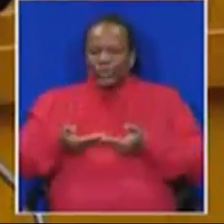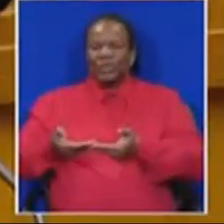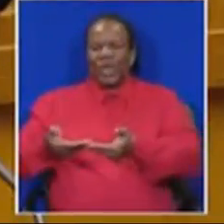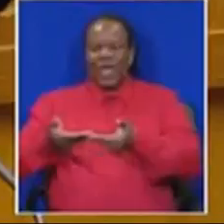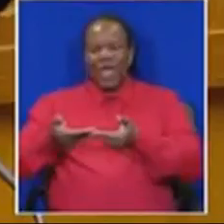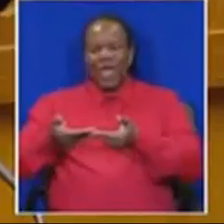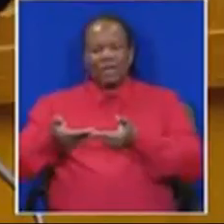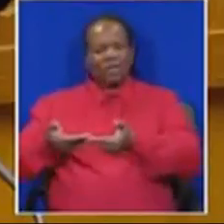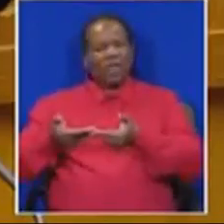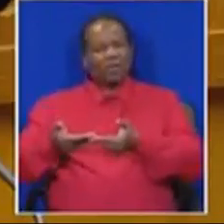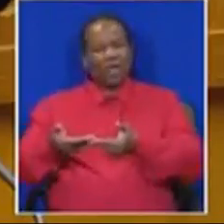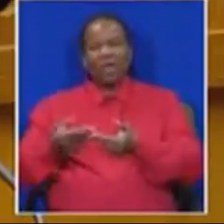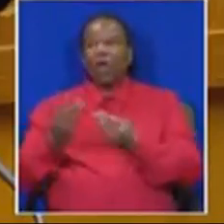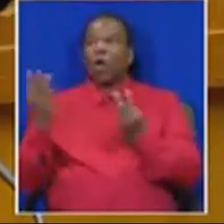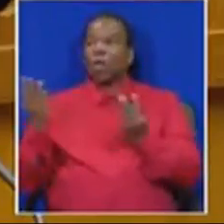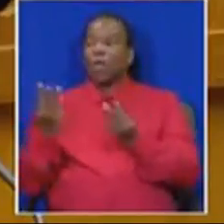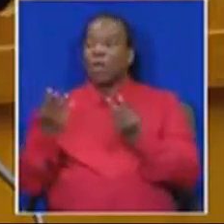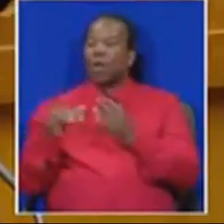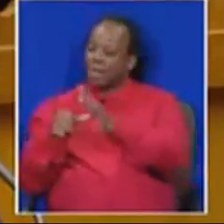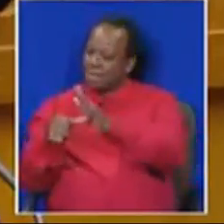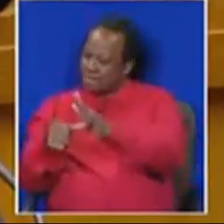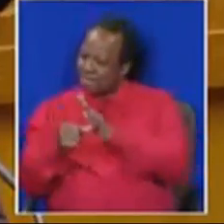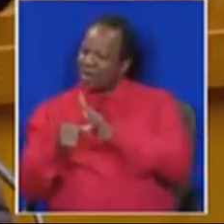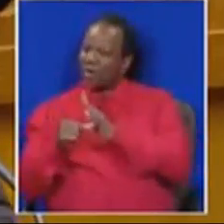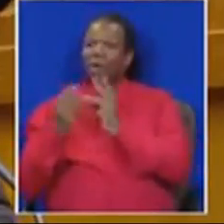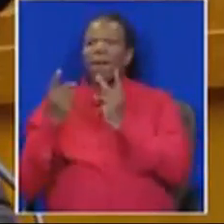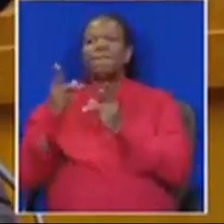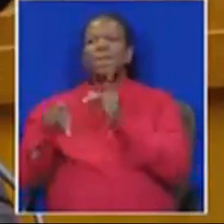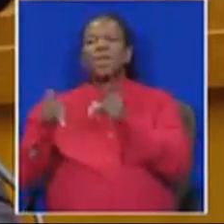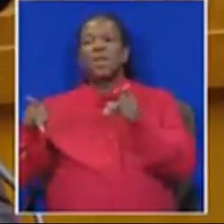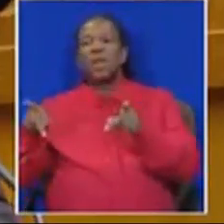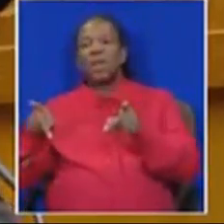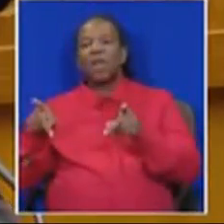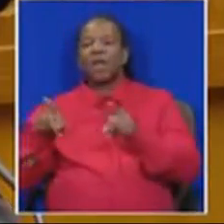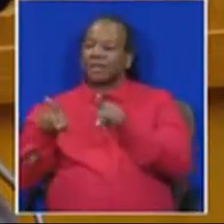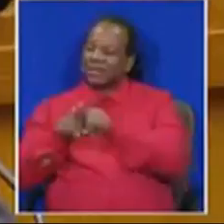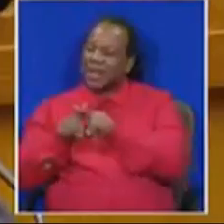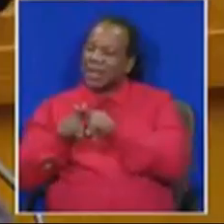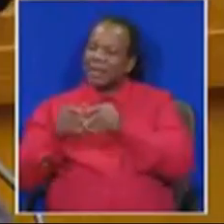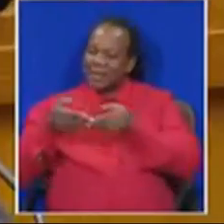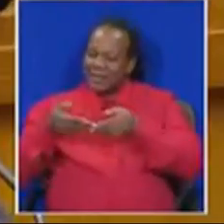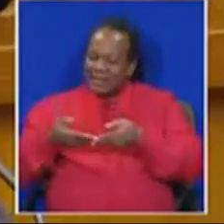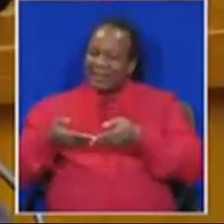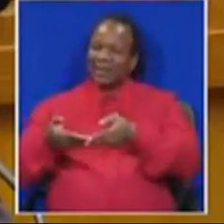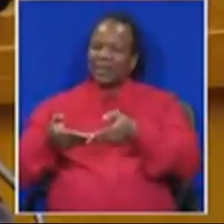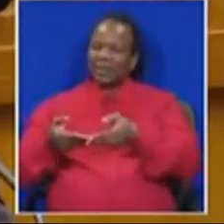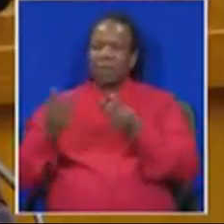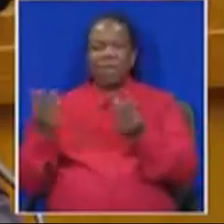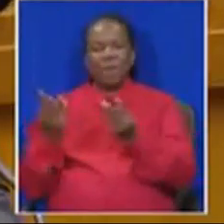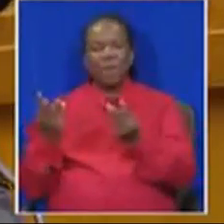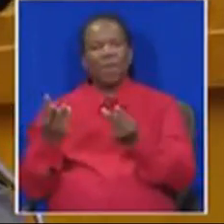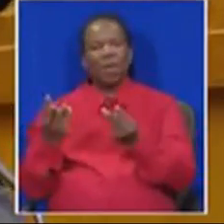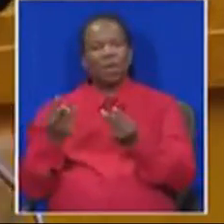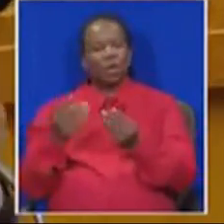tirela kahle. Va endla swilo swa khwatsi swi vonaka ku ri bona vanhu